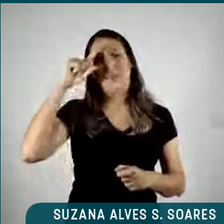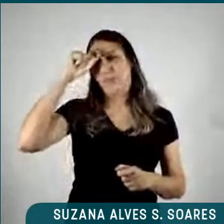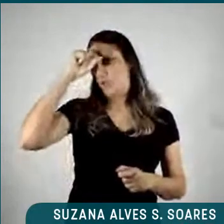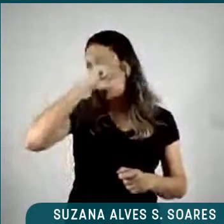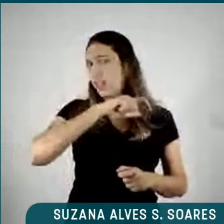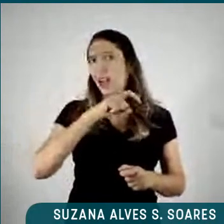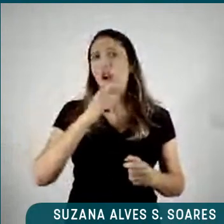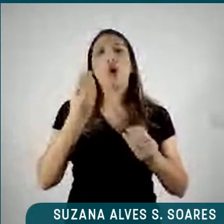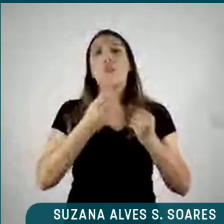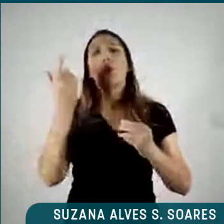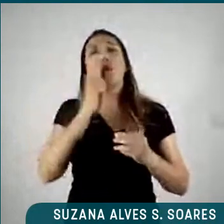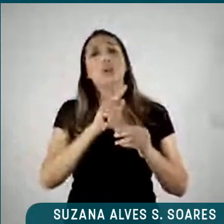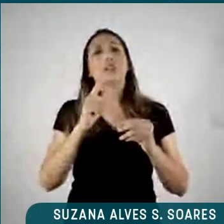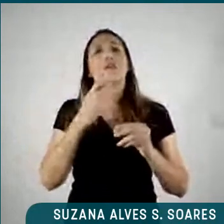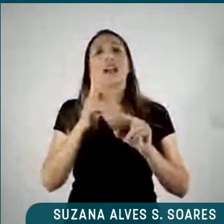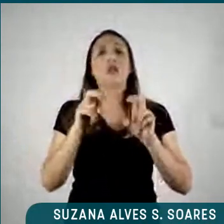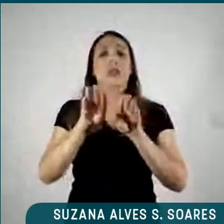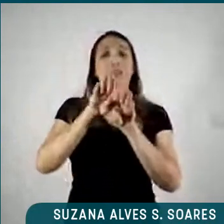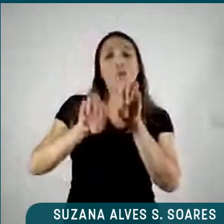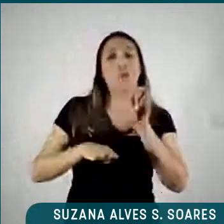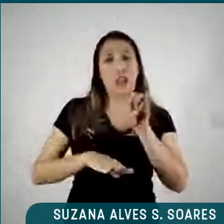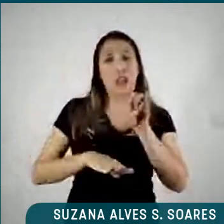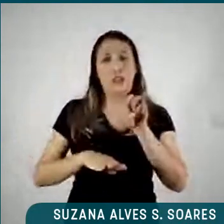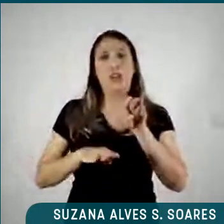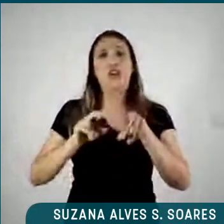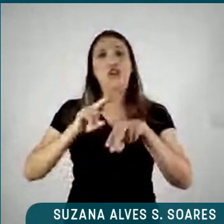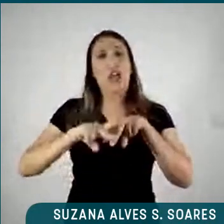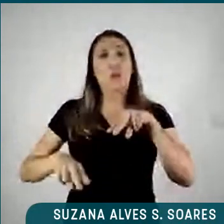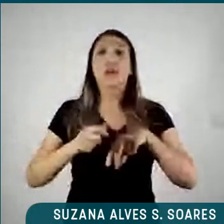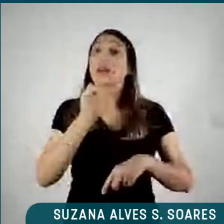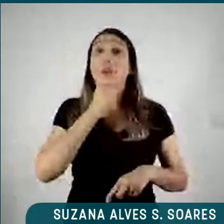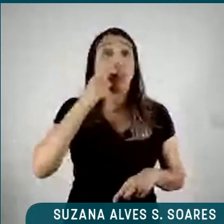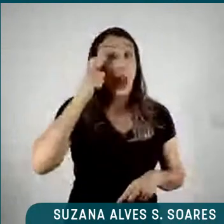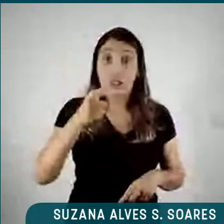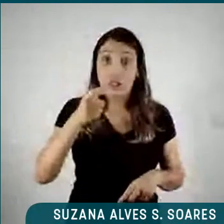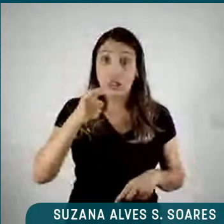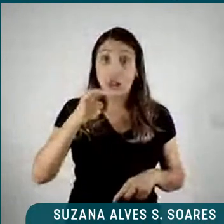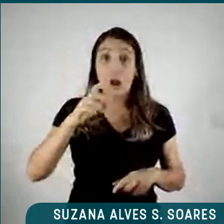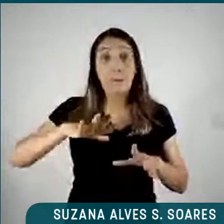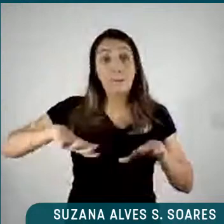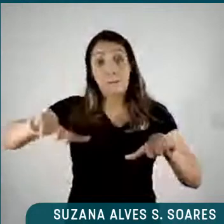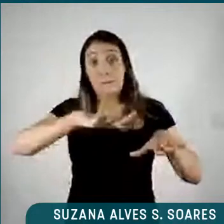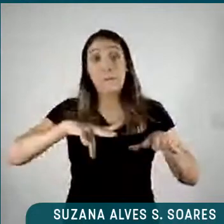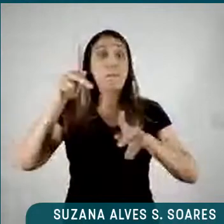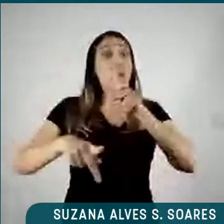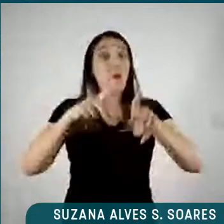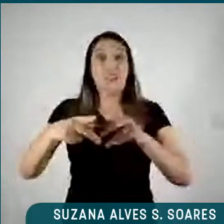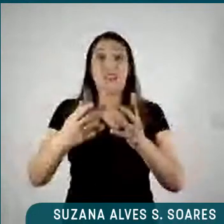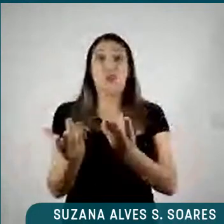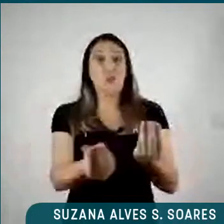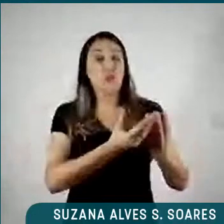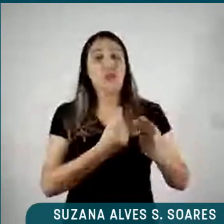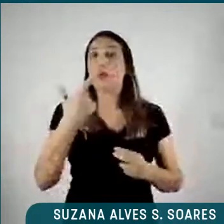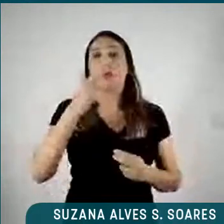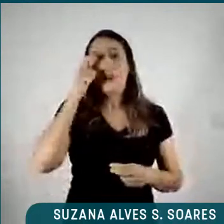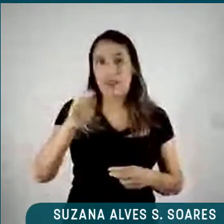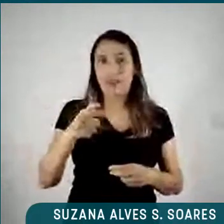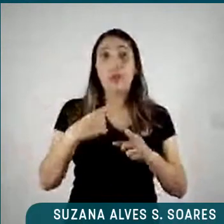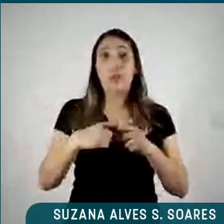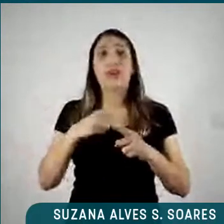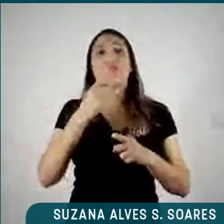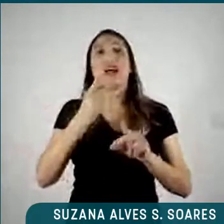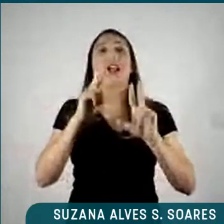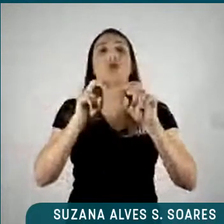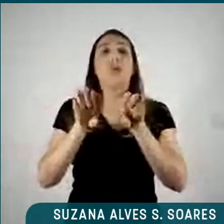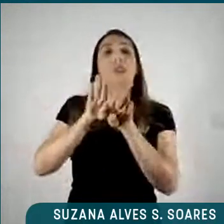else. One of the difficulties of dealing with gender is the lack